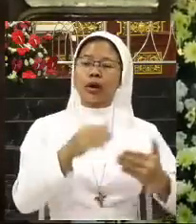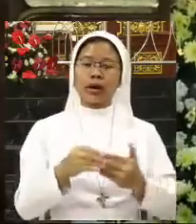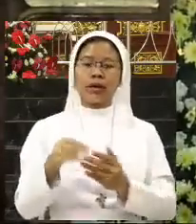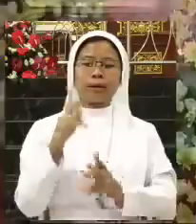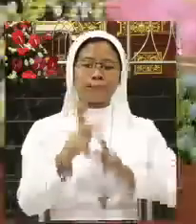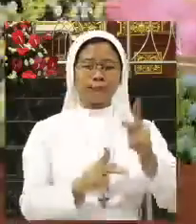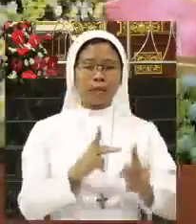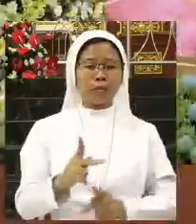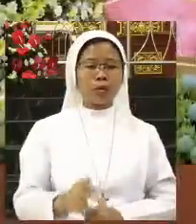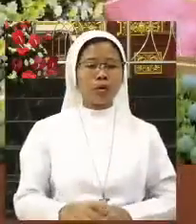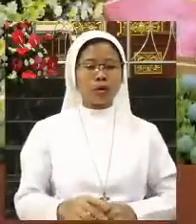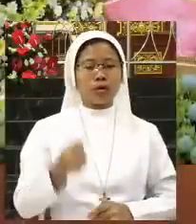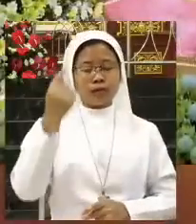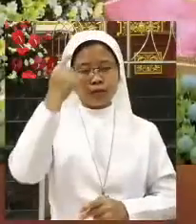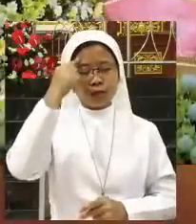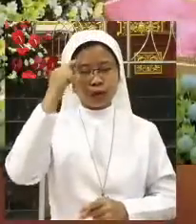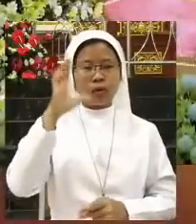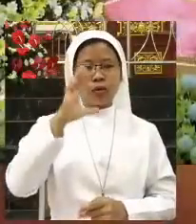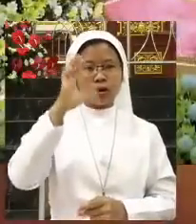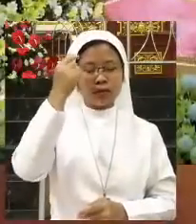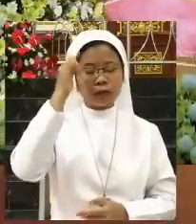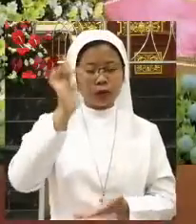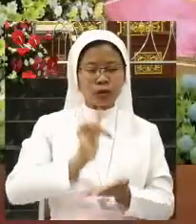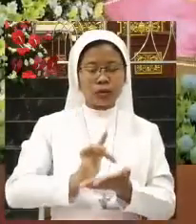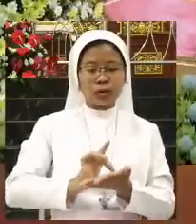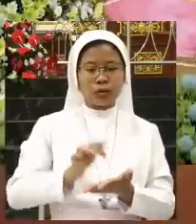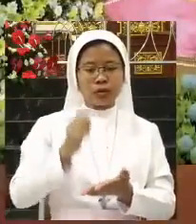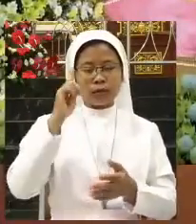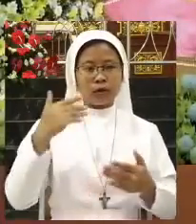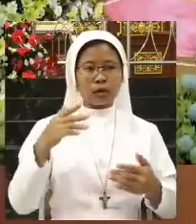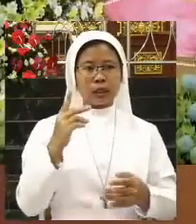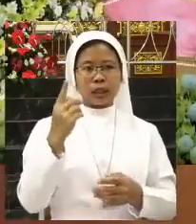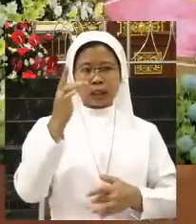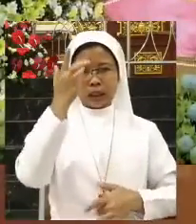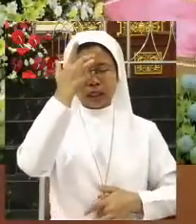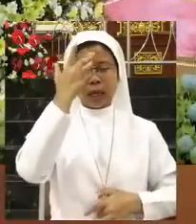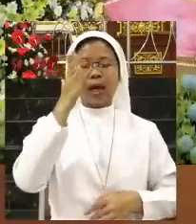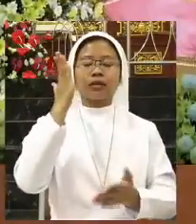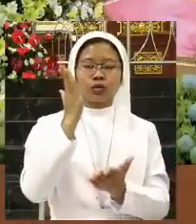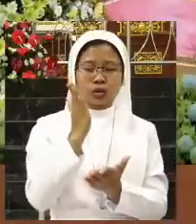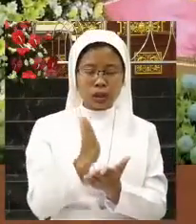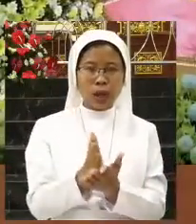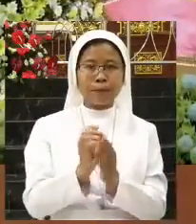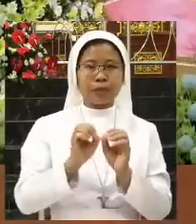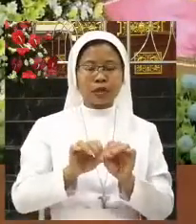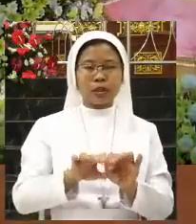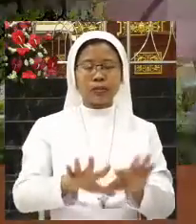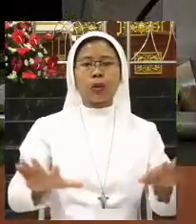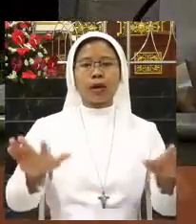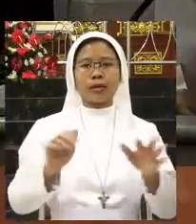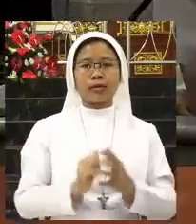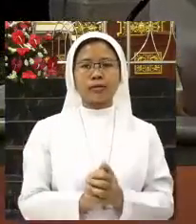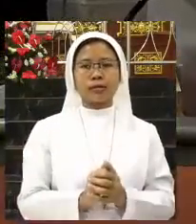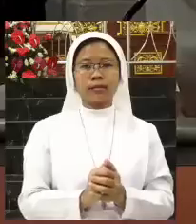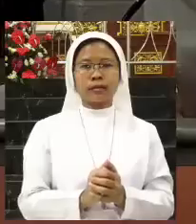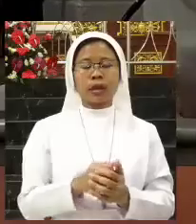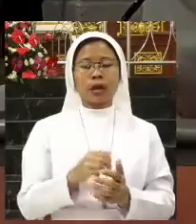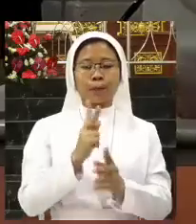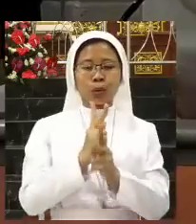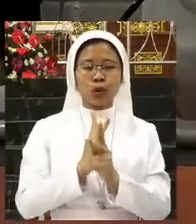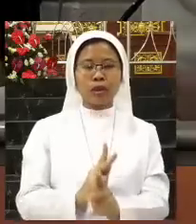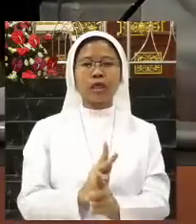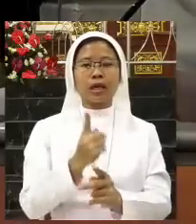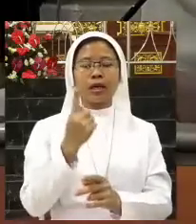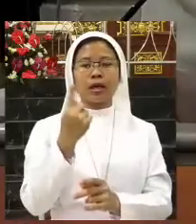people tasked to find cures for this disease and to stem its transmission. Protect